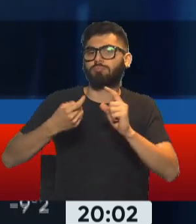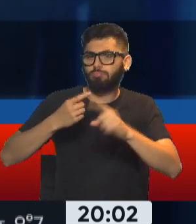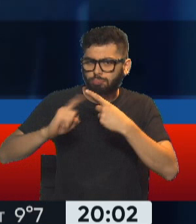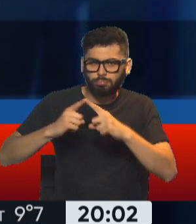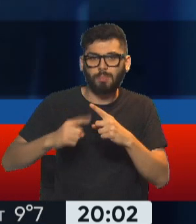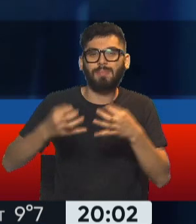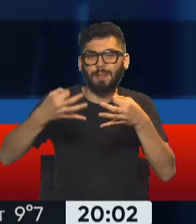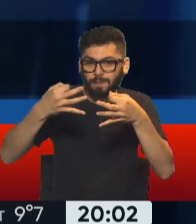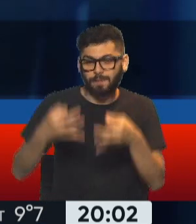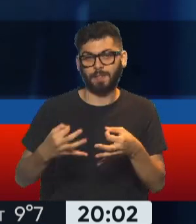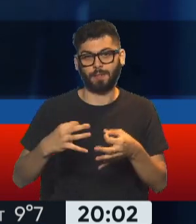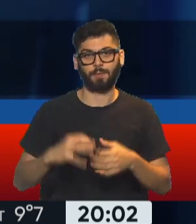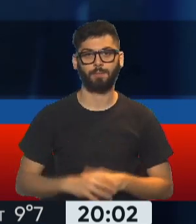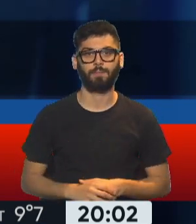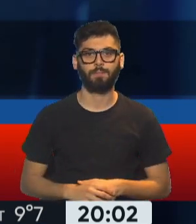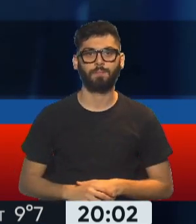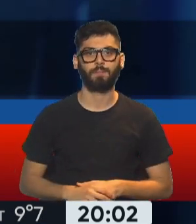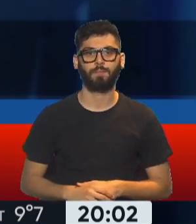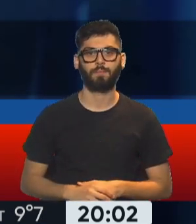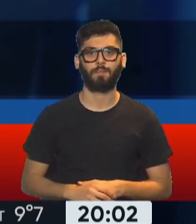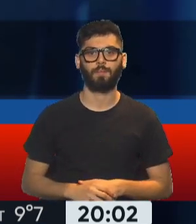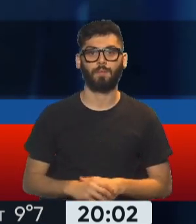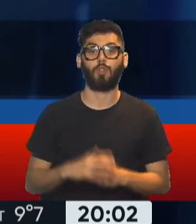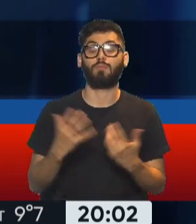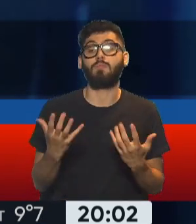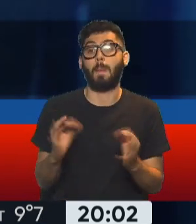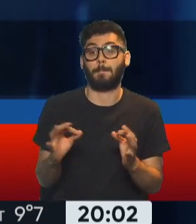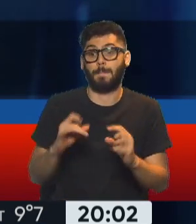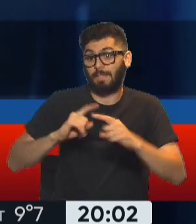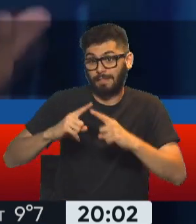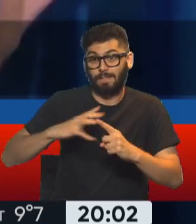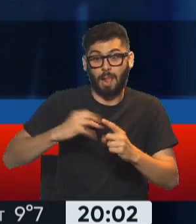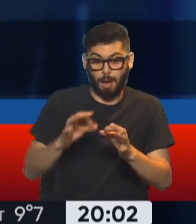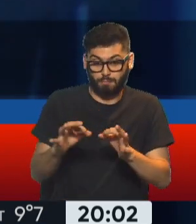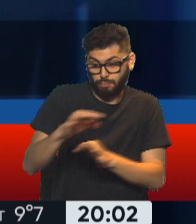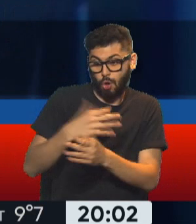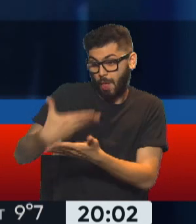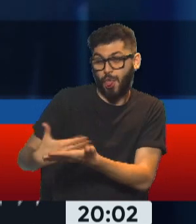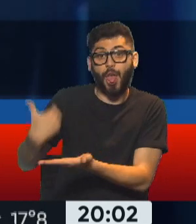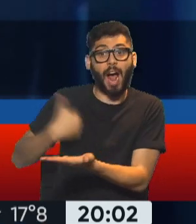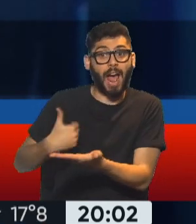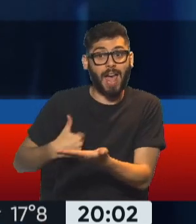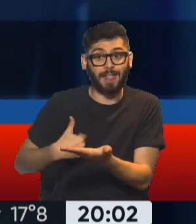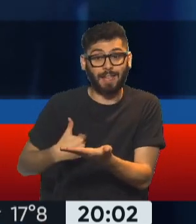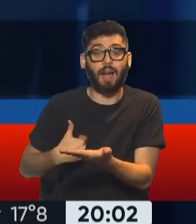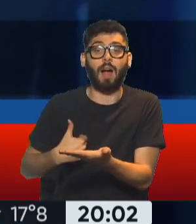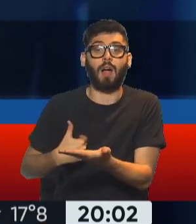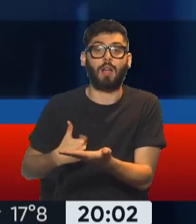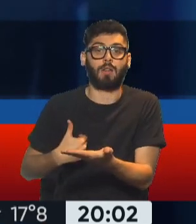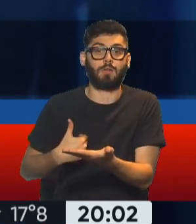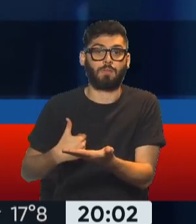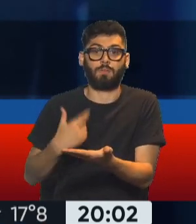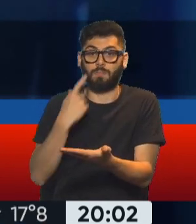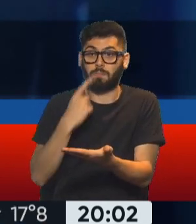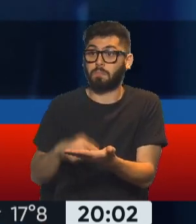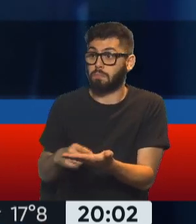have to find a good place where a program of Argentina